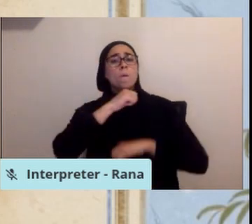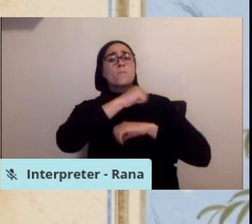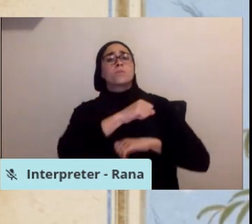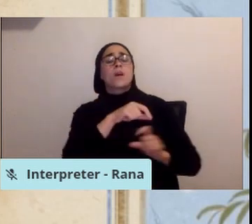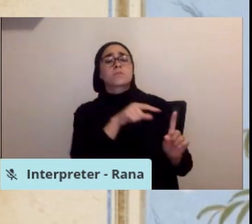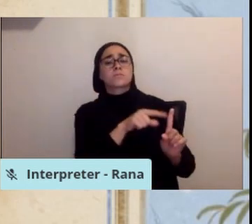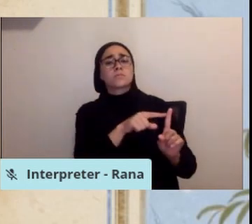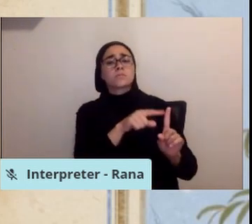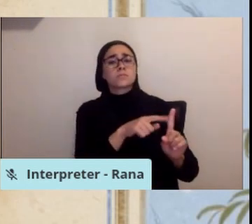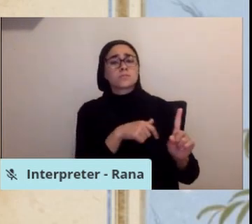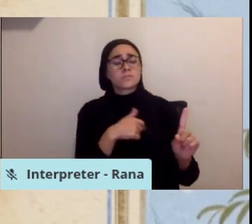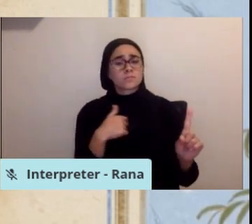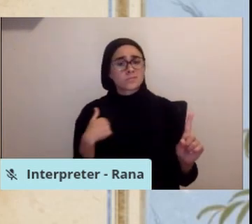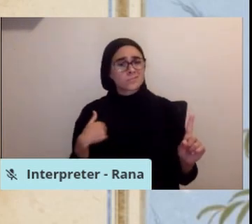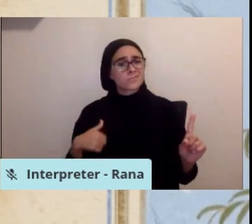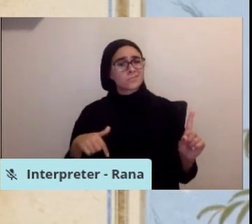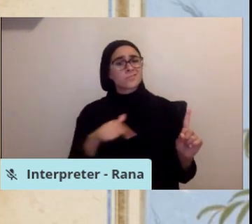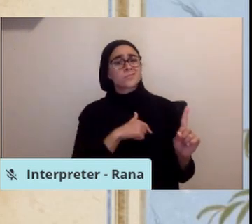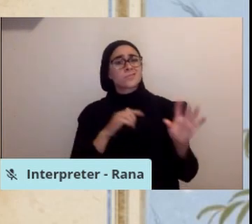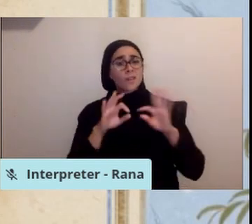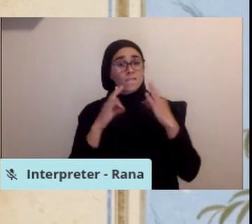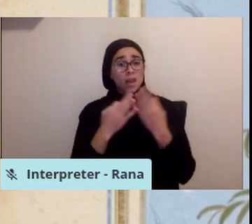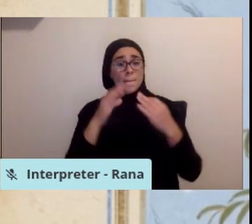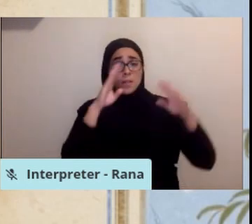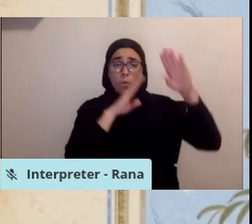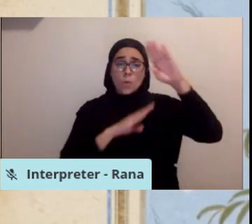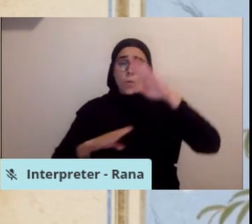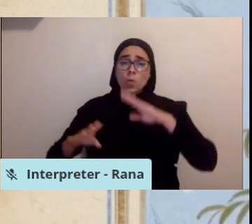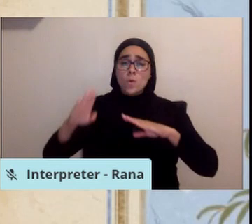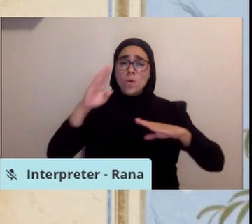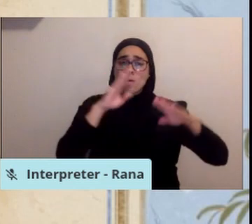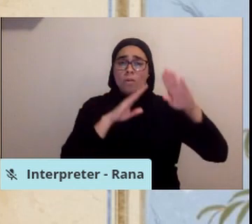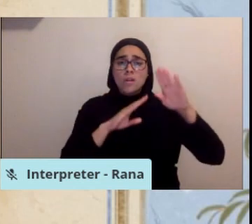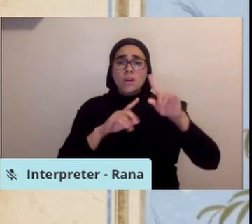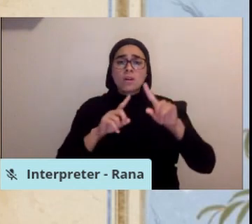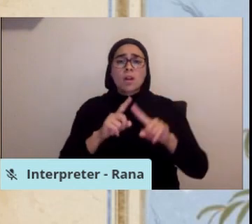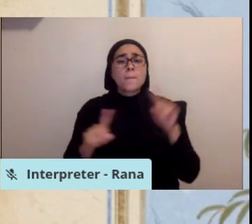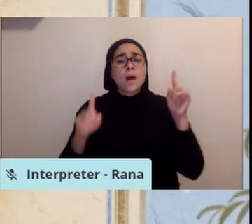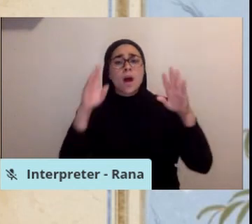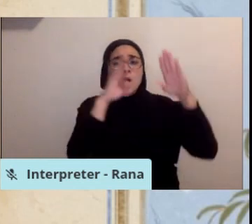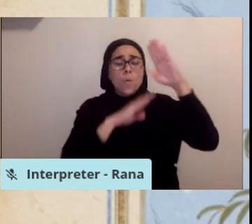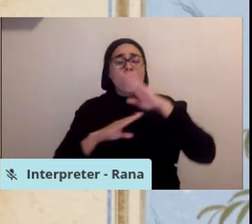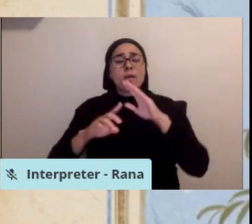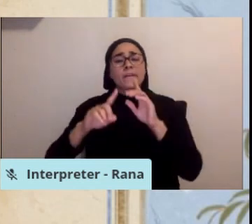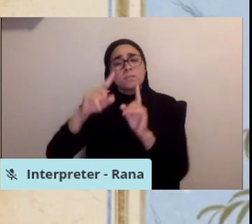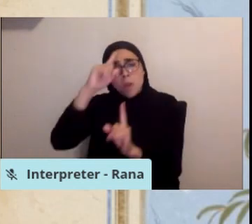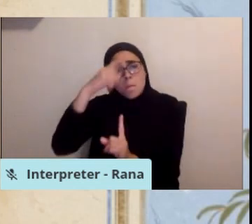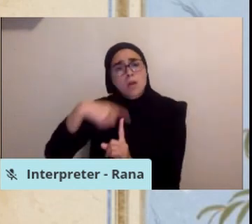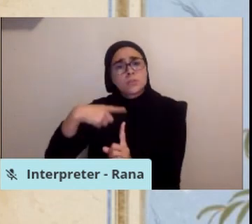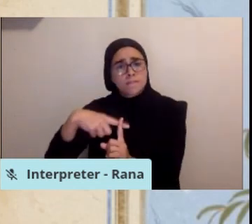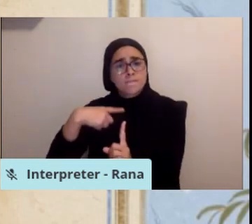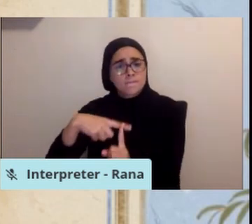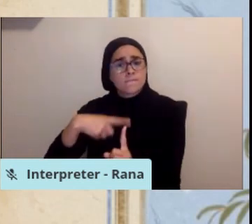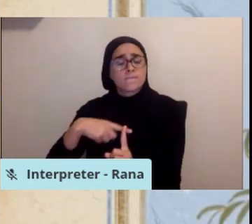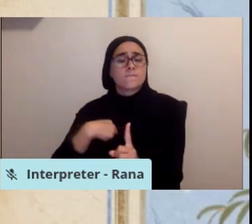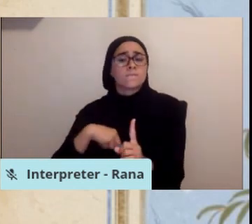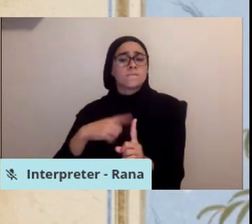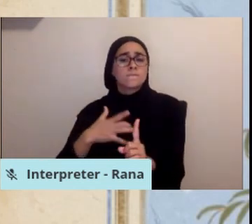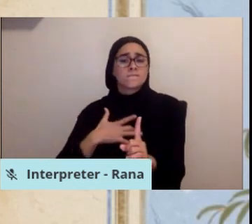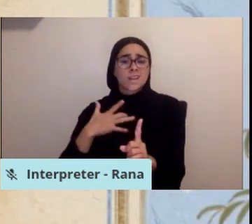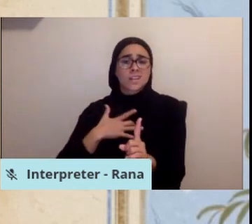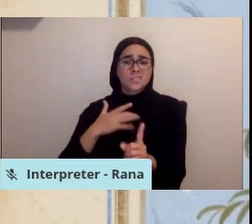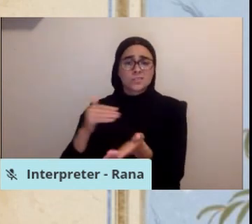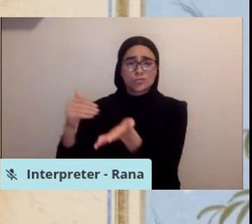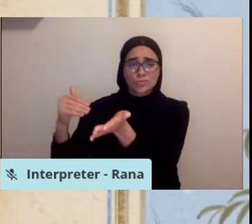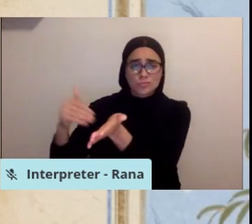we were pretty, we were worried, but we were worried with optimism. And we felt the doctors, hopefully they knew what